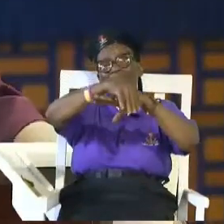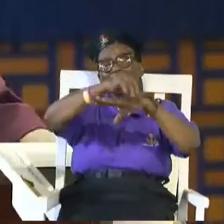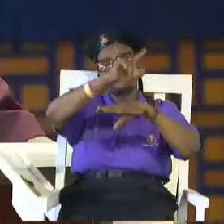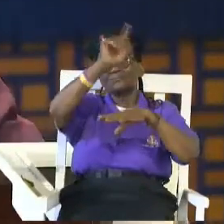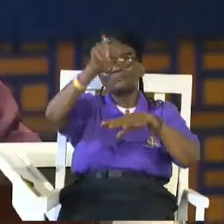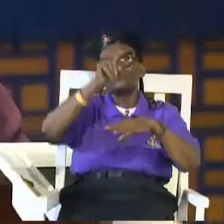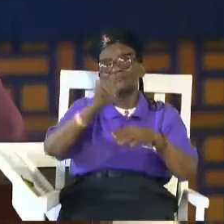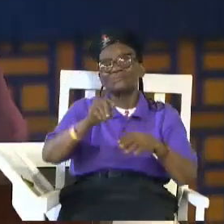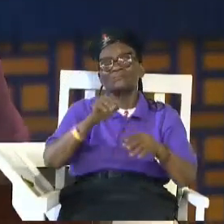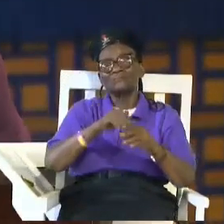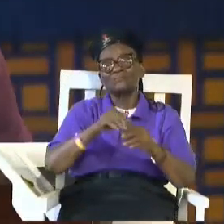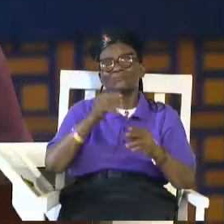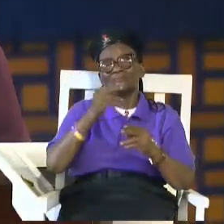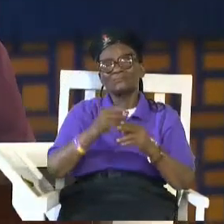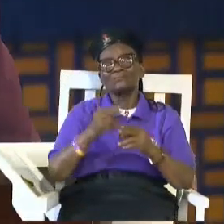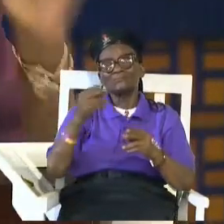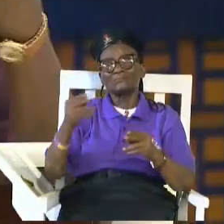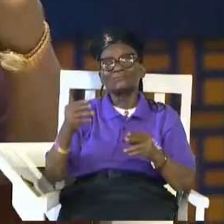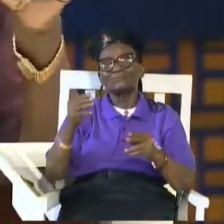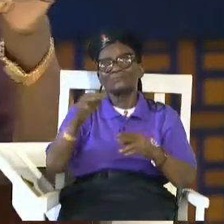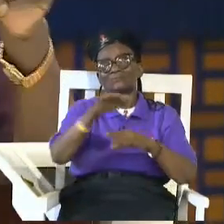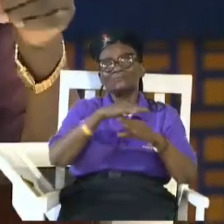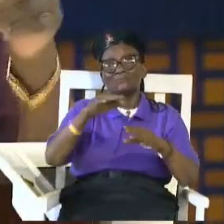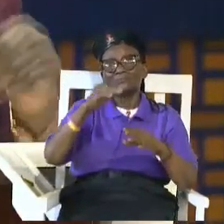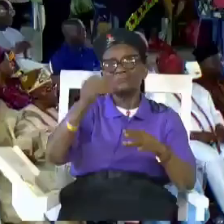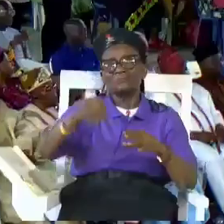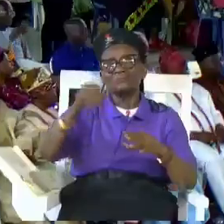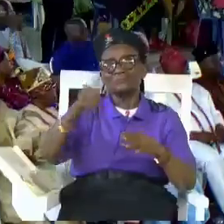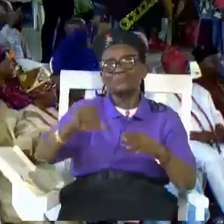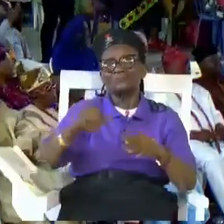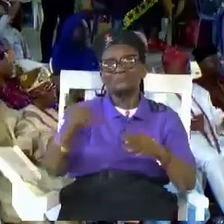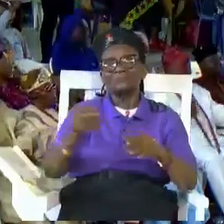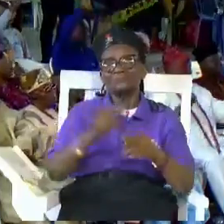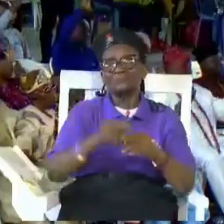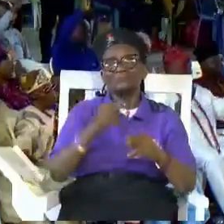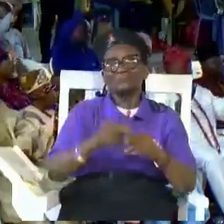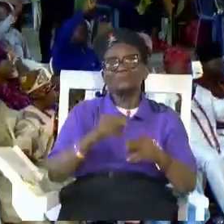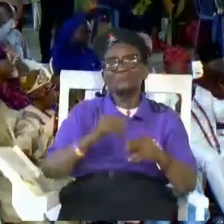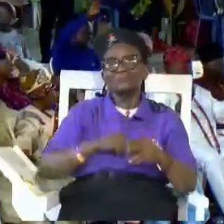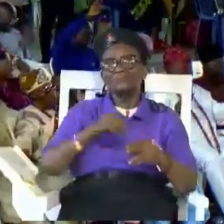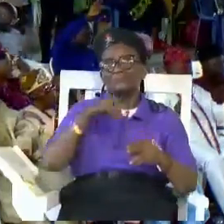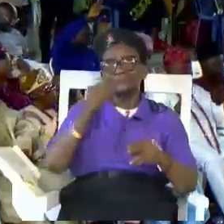In the name that's above every other name, I say, peace be still.